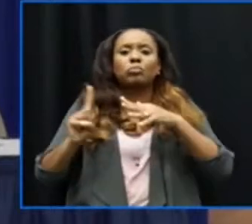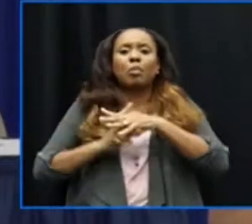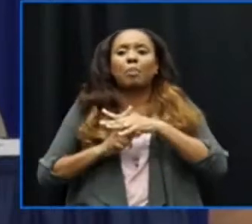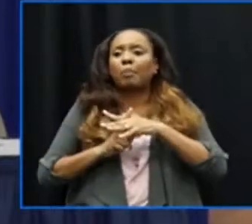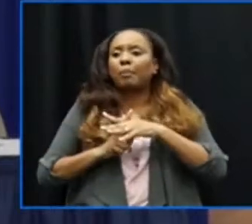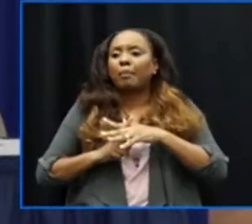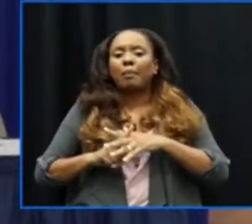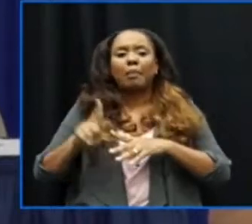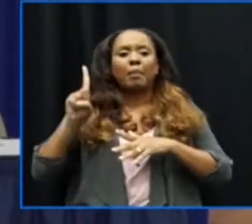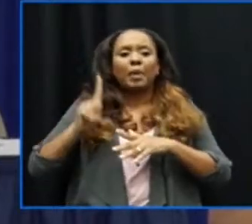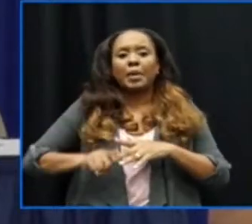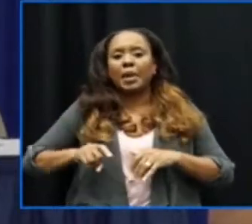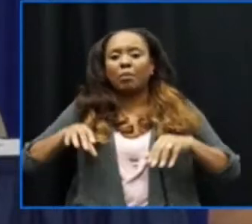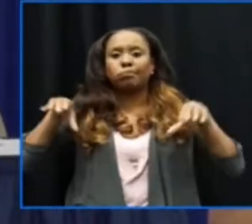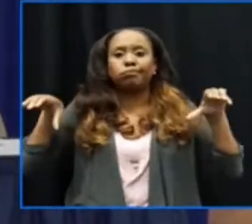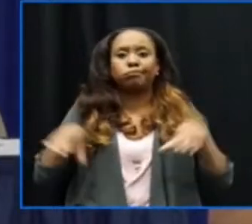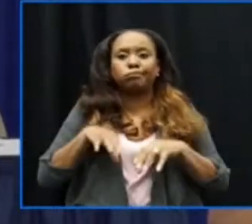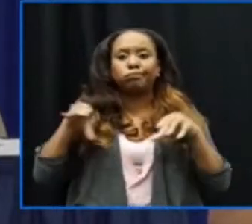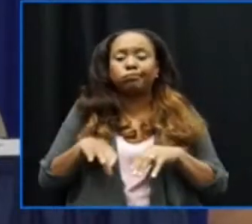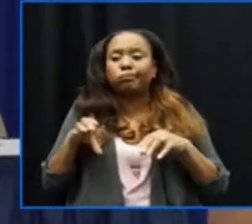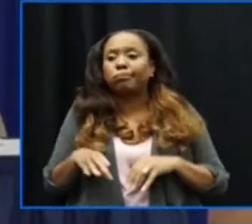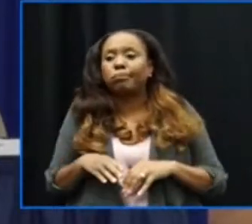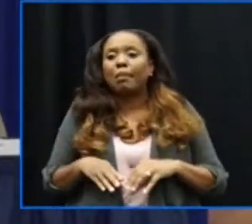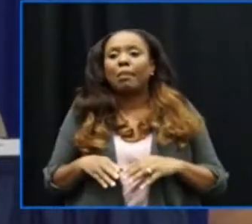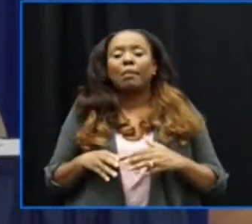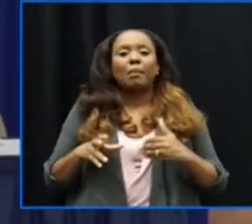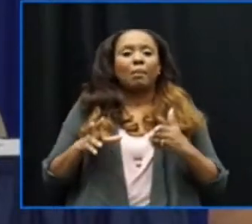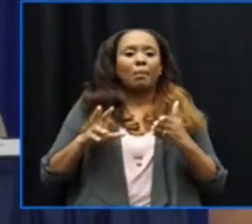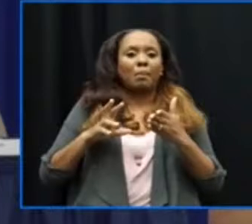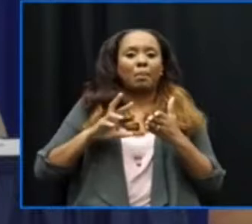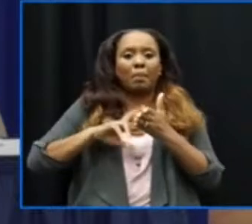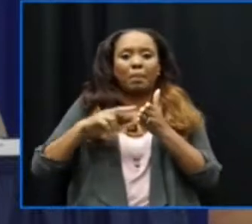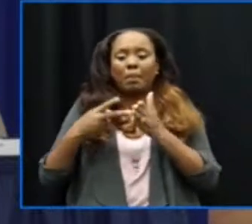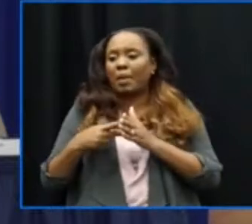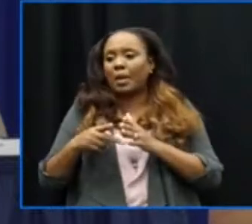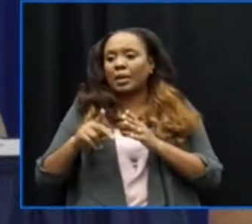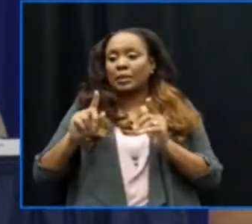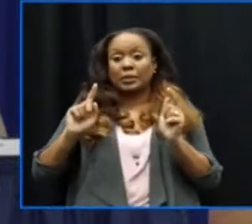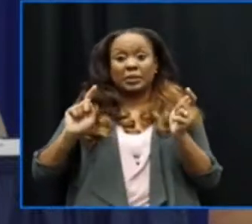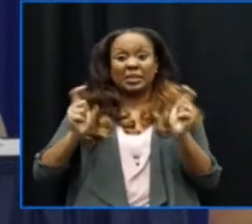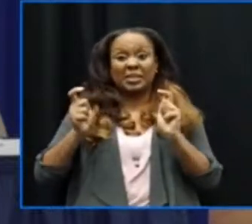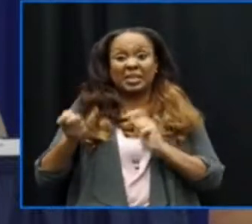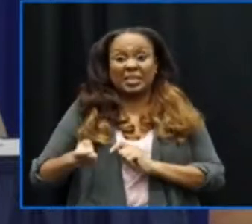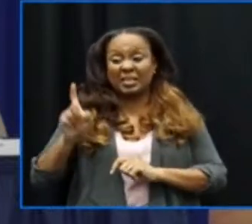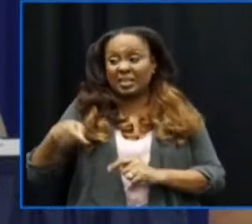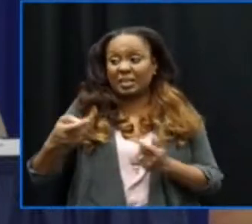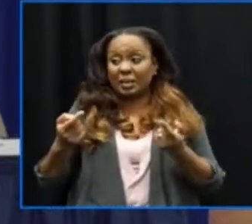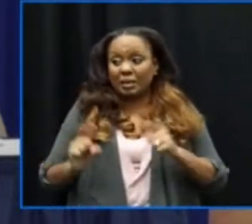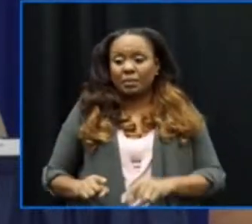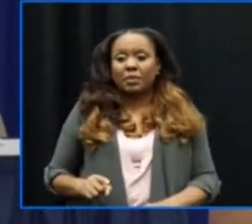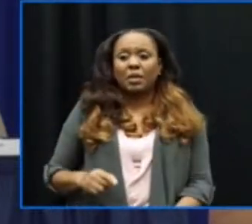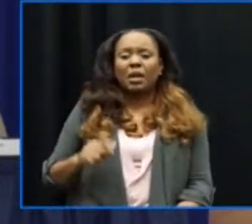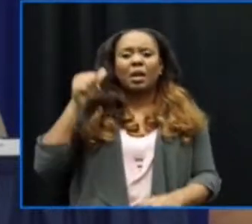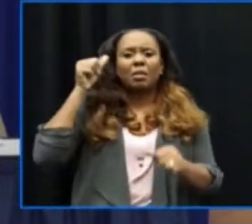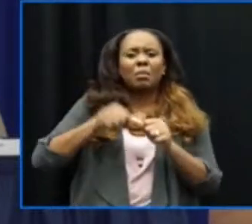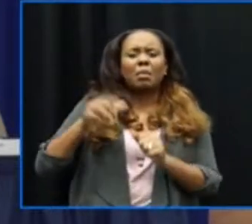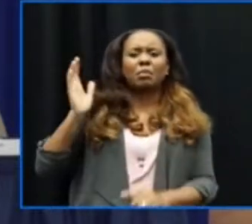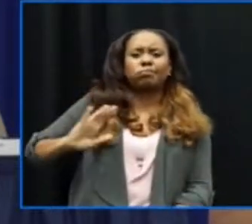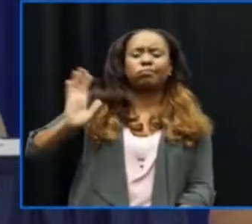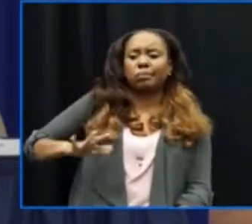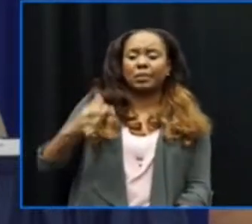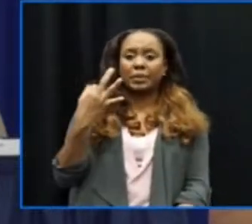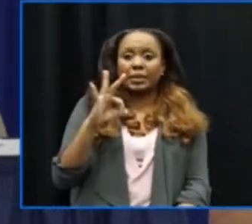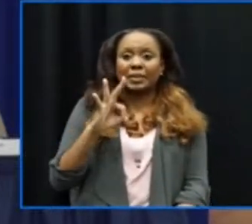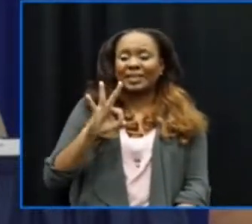bare and emphasized the need for changes to be made. It was in the early 1980s,